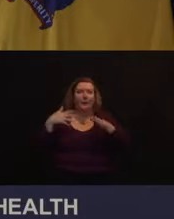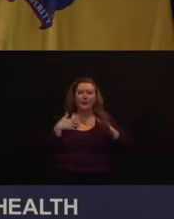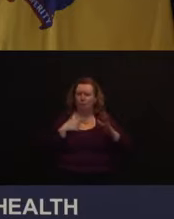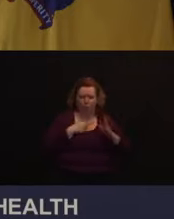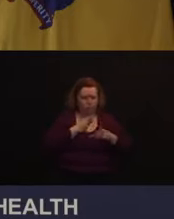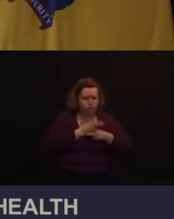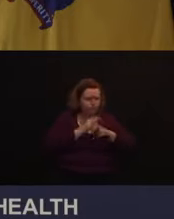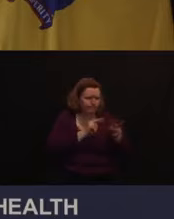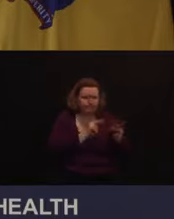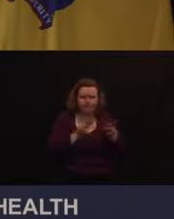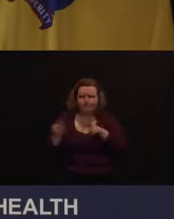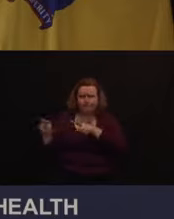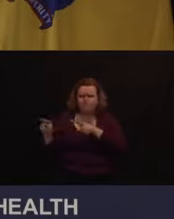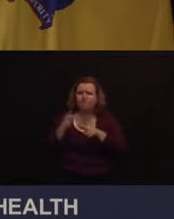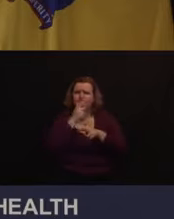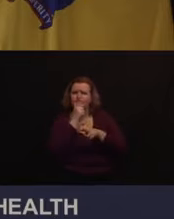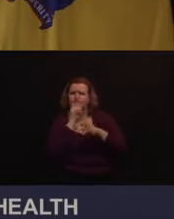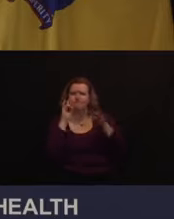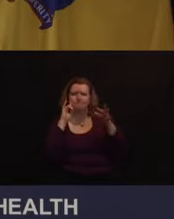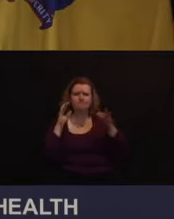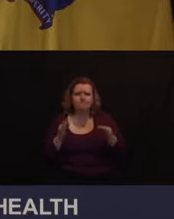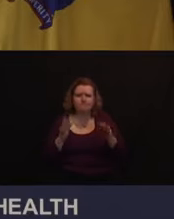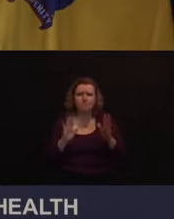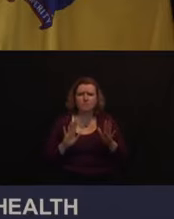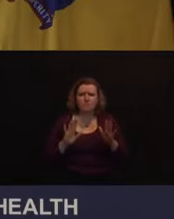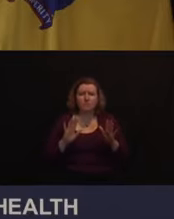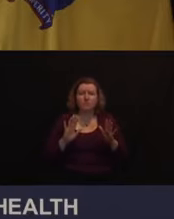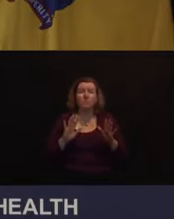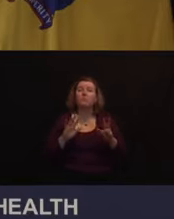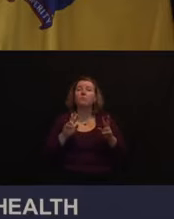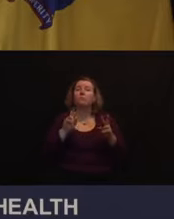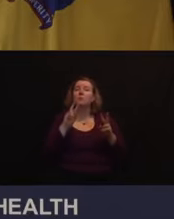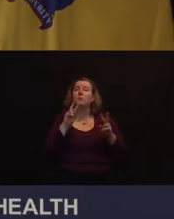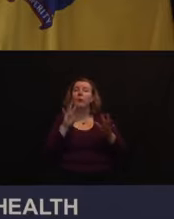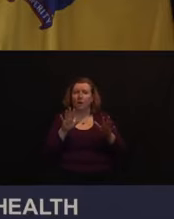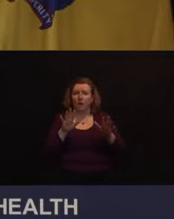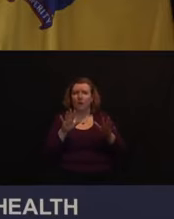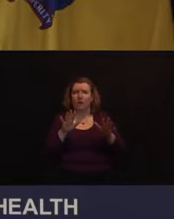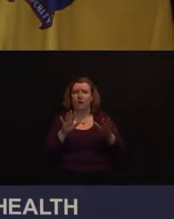the steps we've taken, particularly look at a couple of late, are deliberate